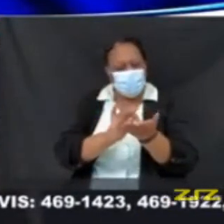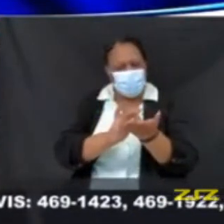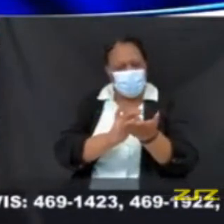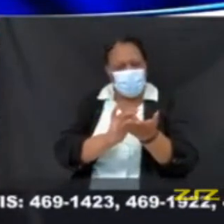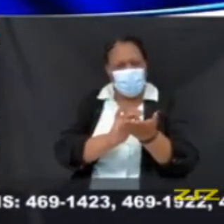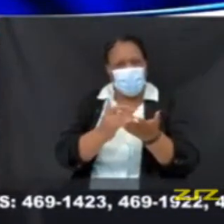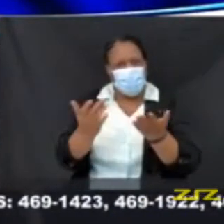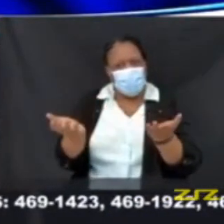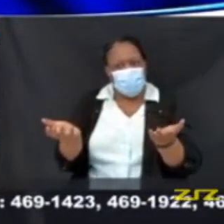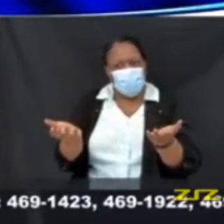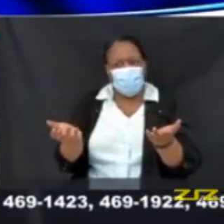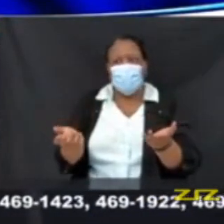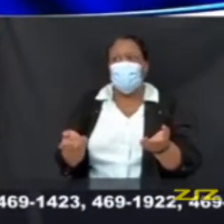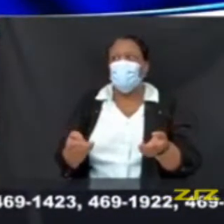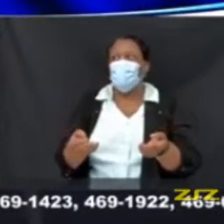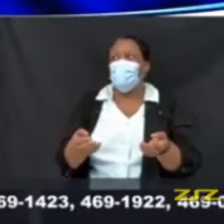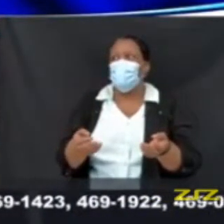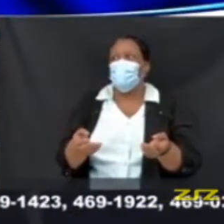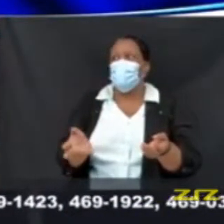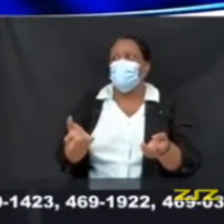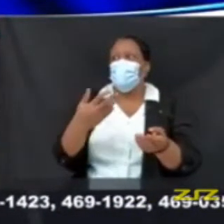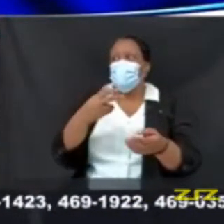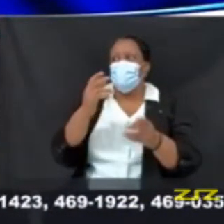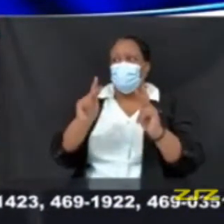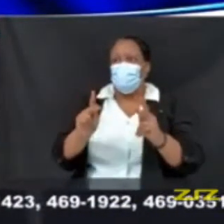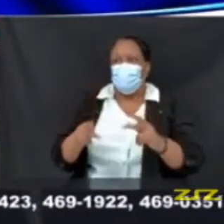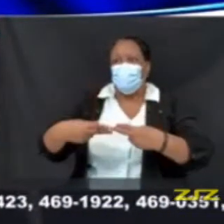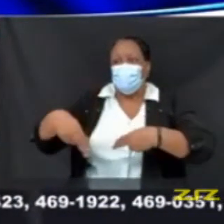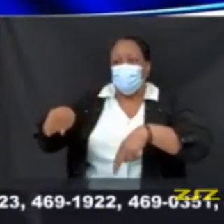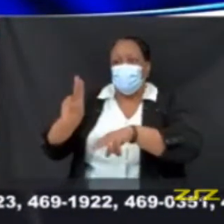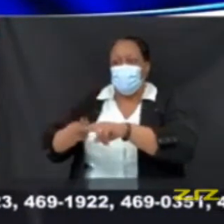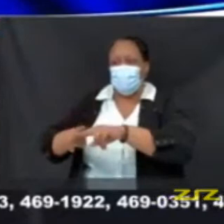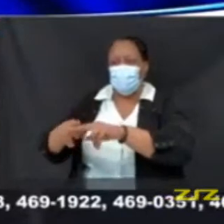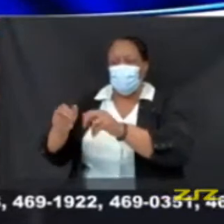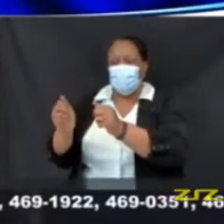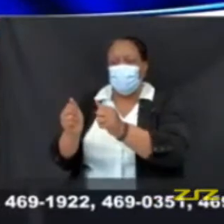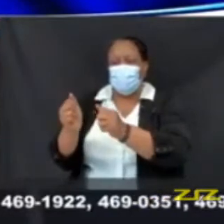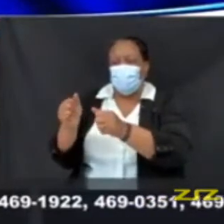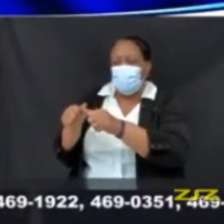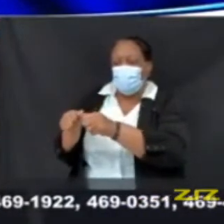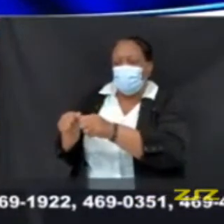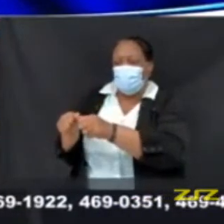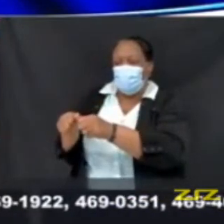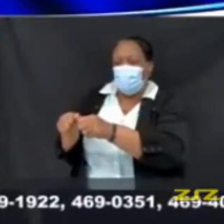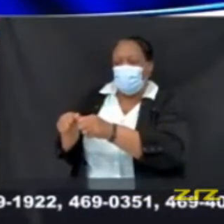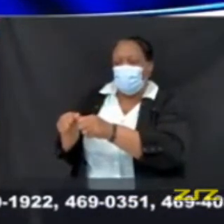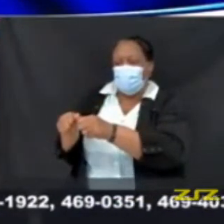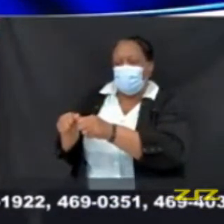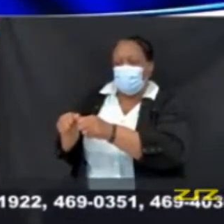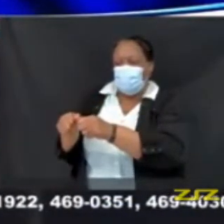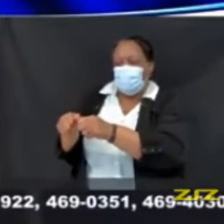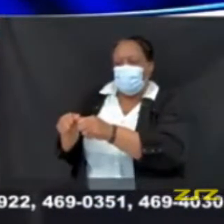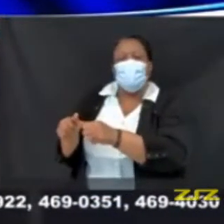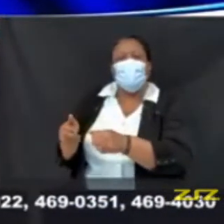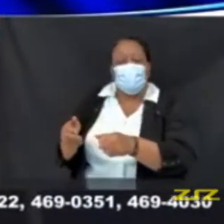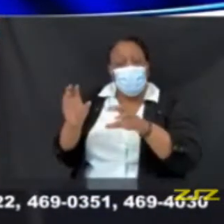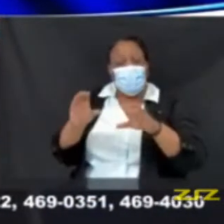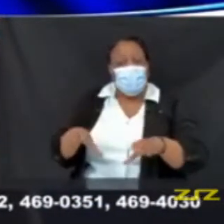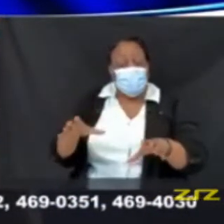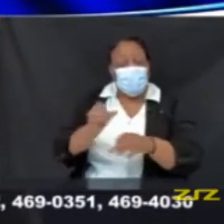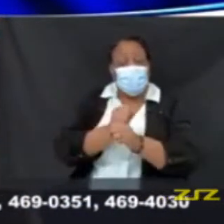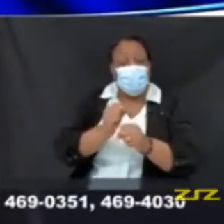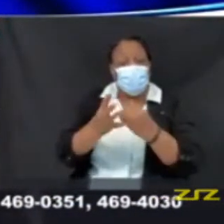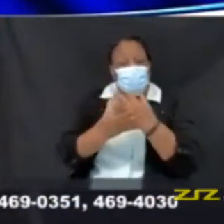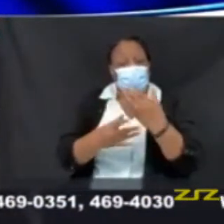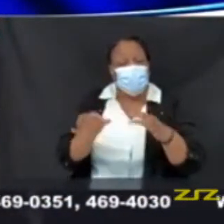for a long time with your feet in one position, you can develop a blood clot. If you are bedridden, you can develop a blood